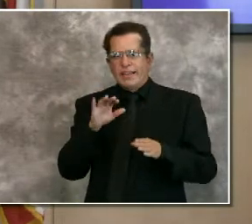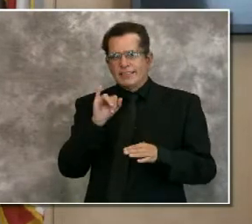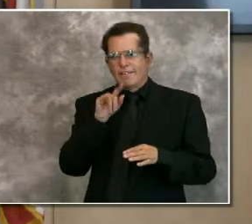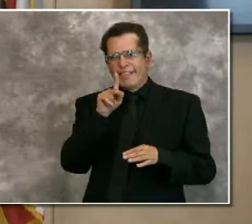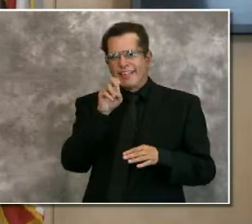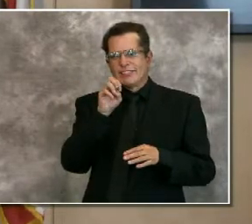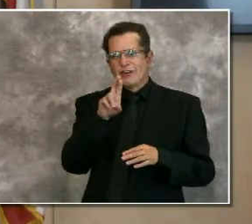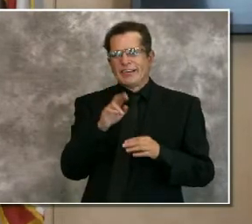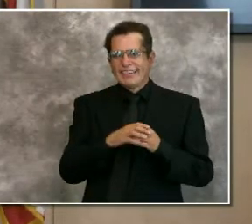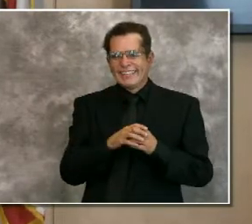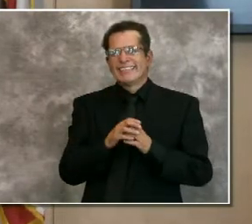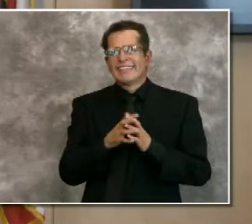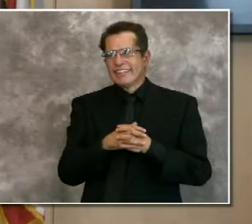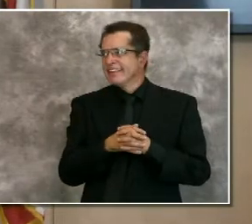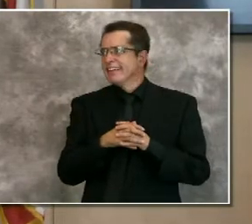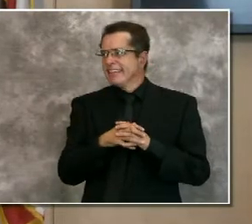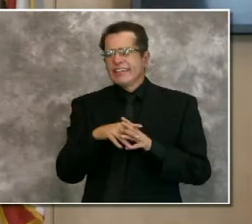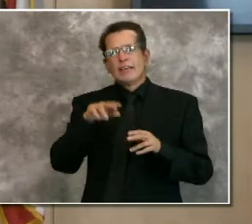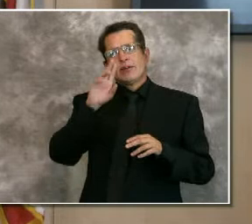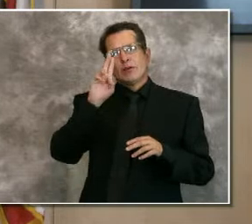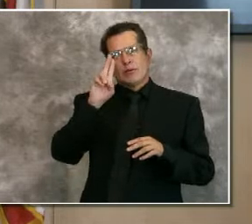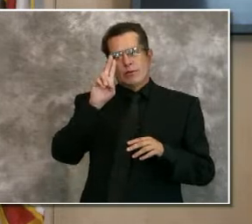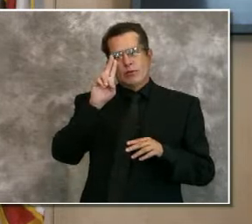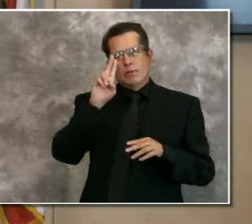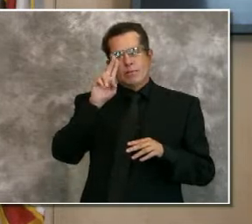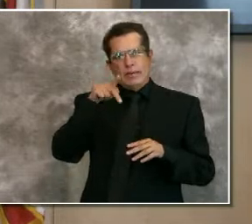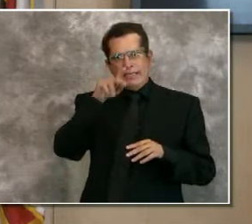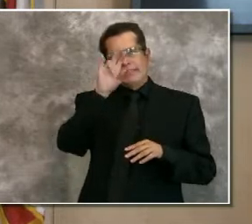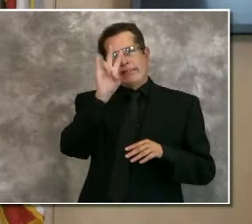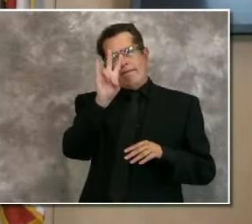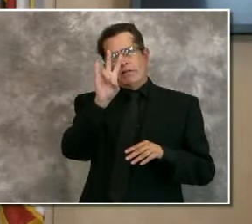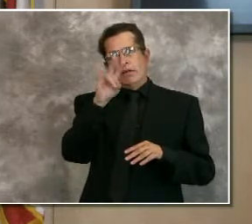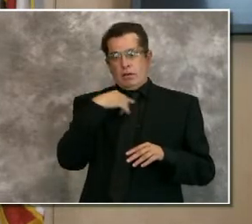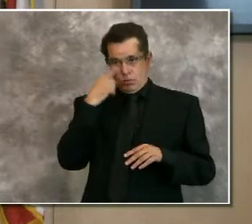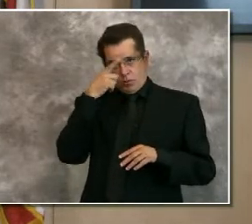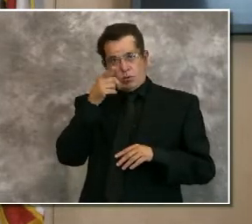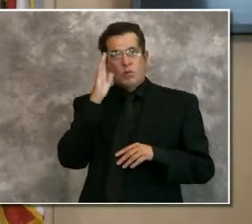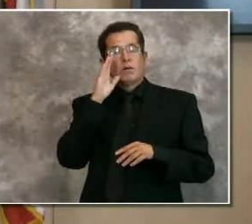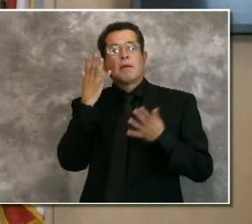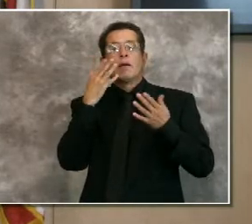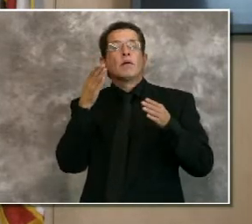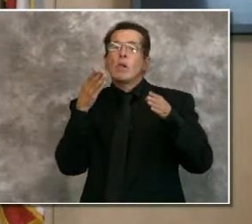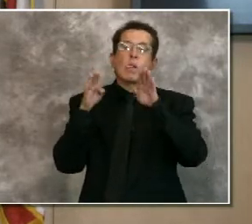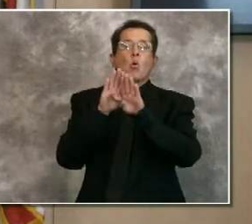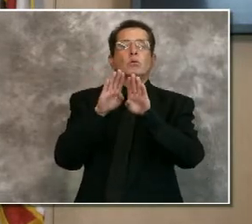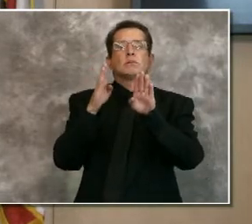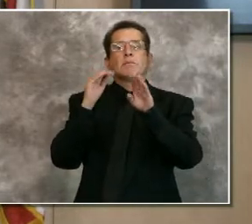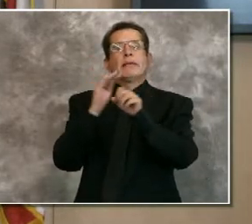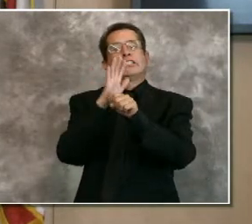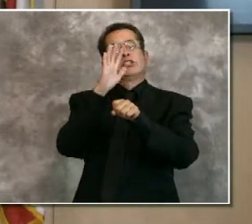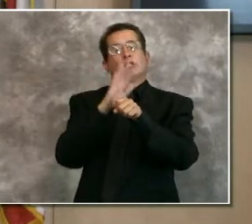from Priya with NBC7. Are you considering closing beaches ahead of the holiday weekend?